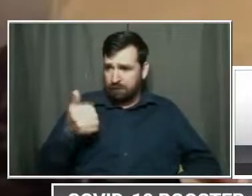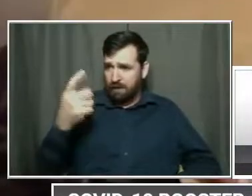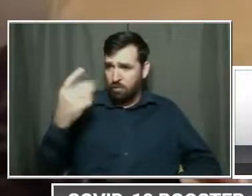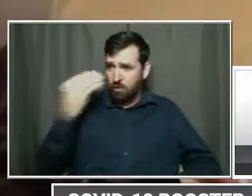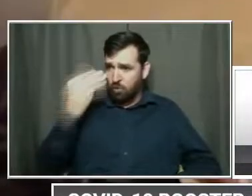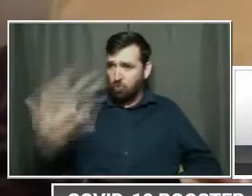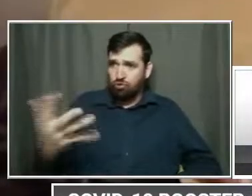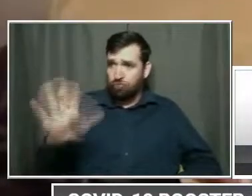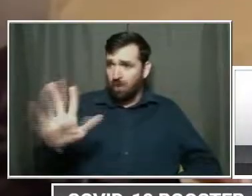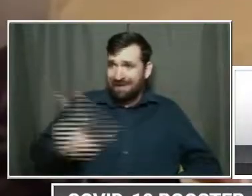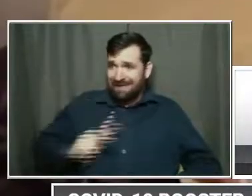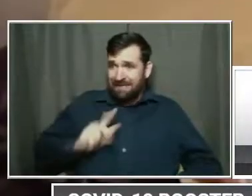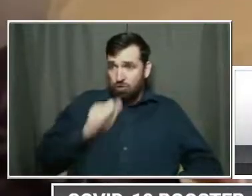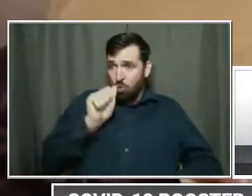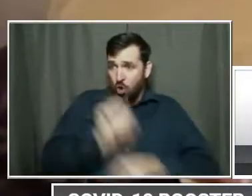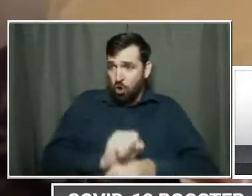work?